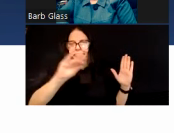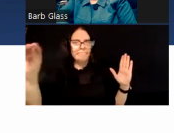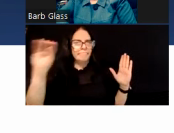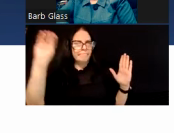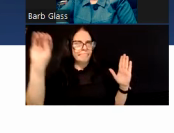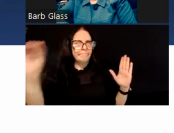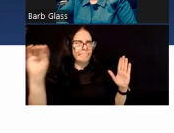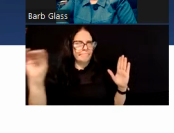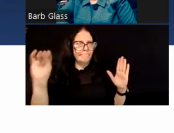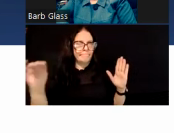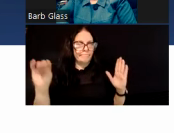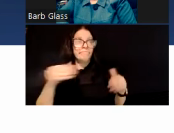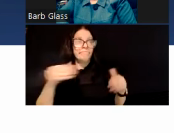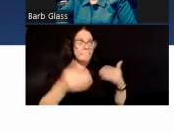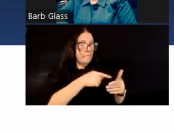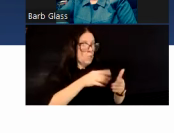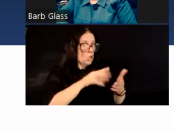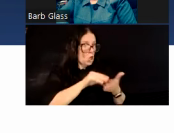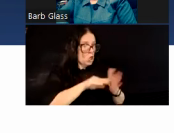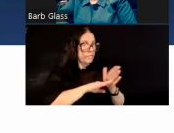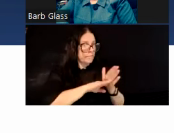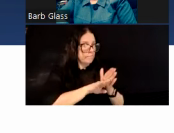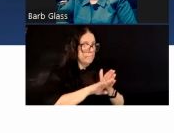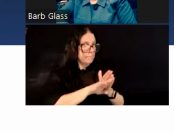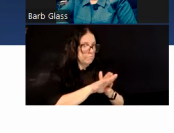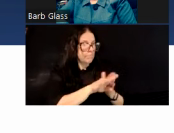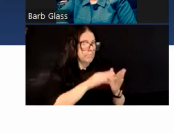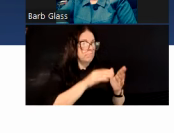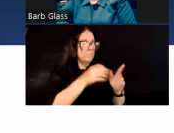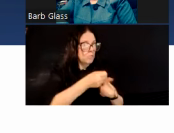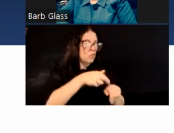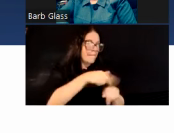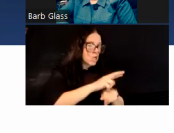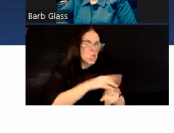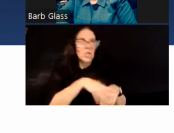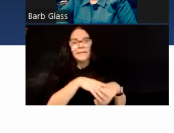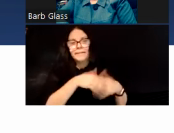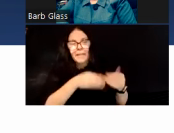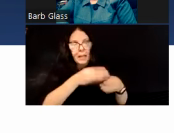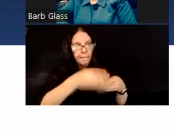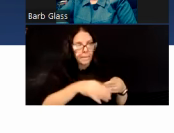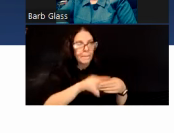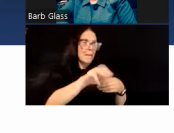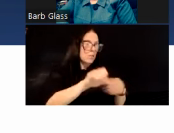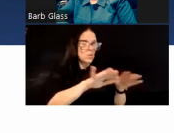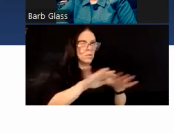And as things happen, you should really make sure that you are updating those service plans on a